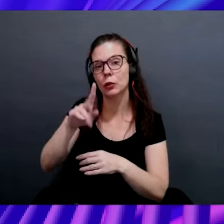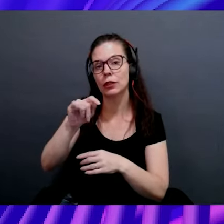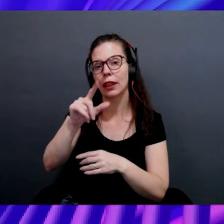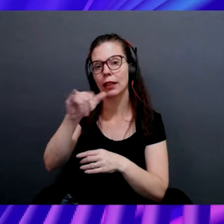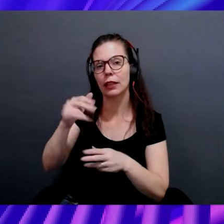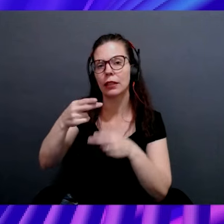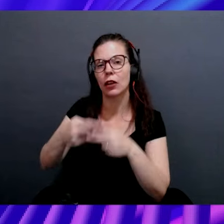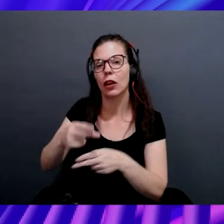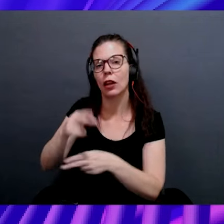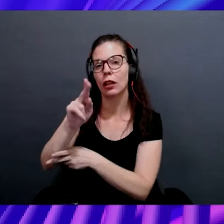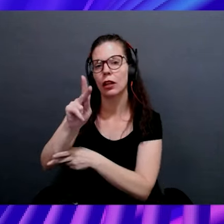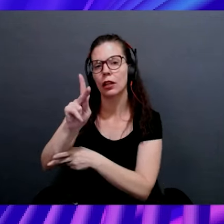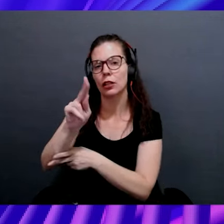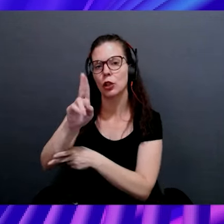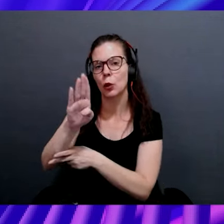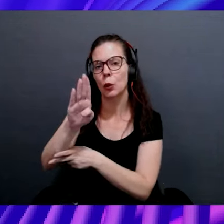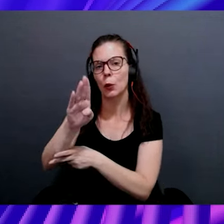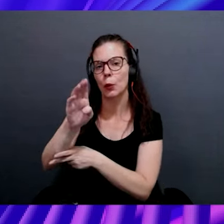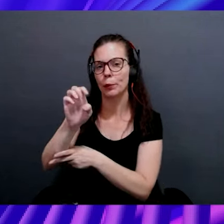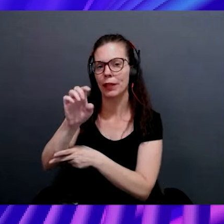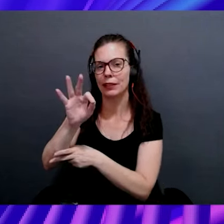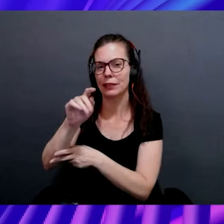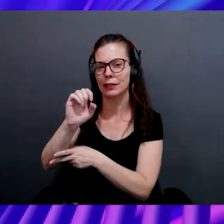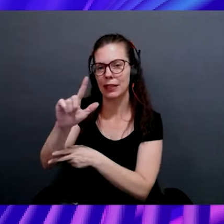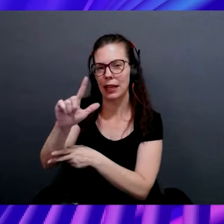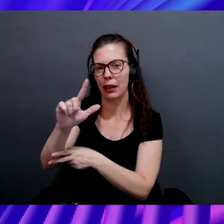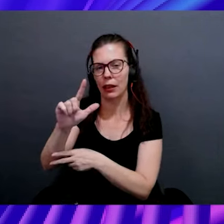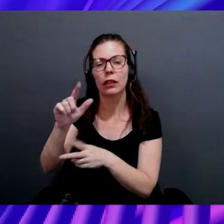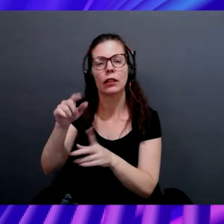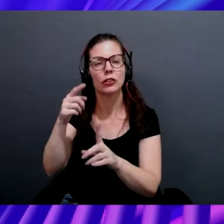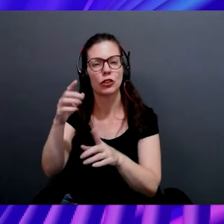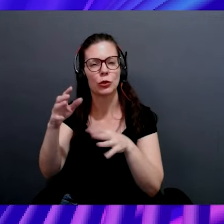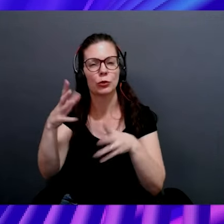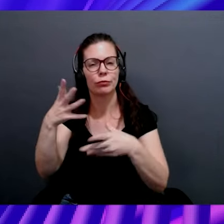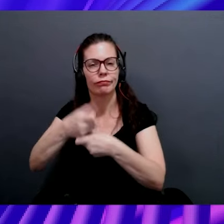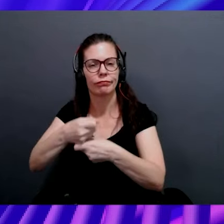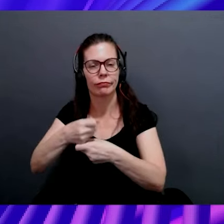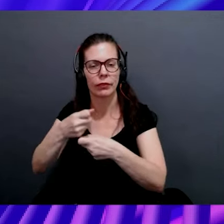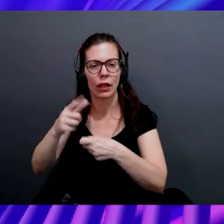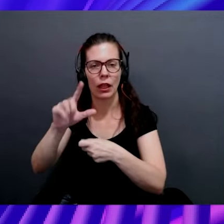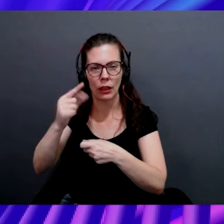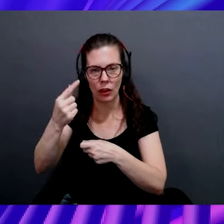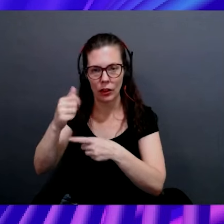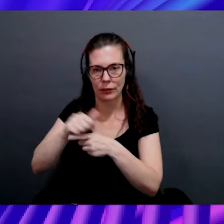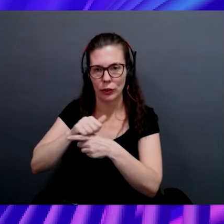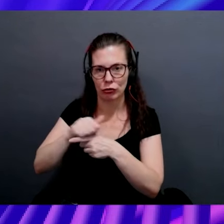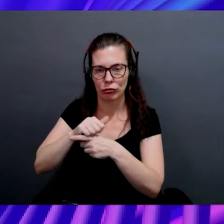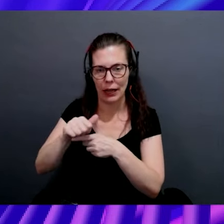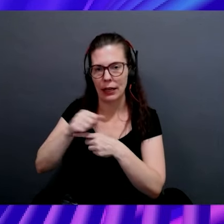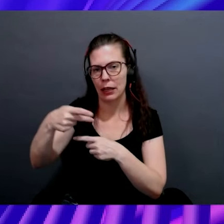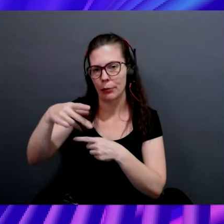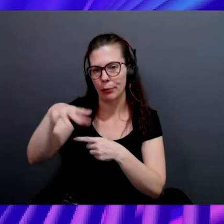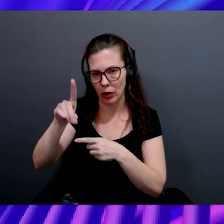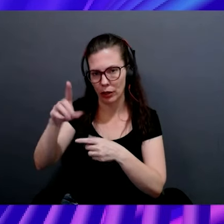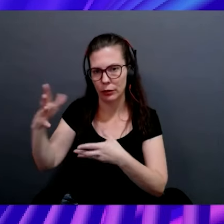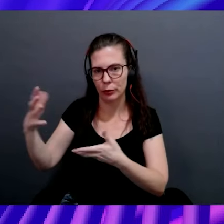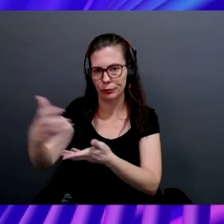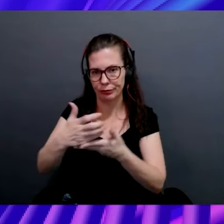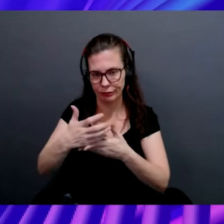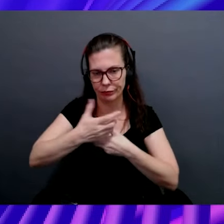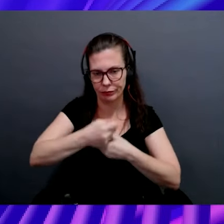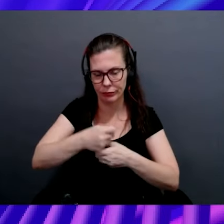Kubetail to aggregate the logs of these training pods, and each of